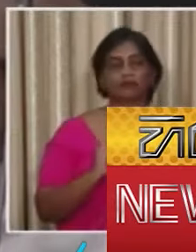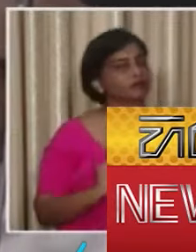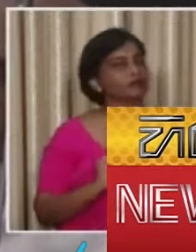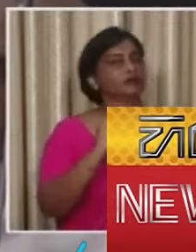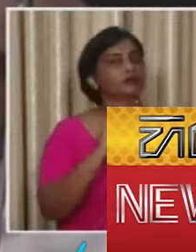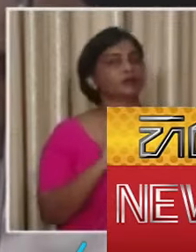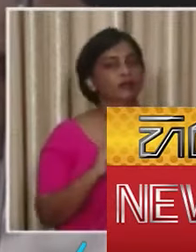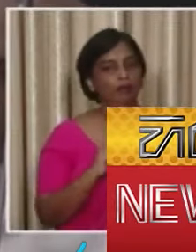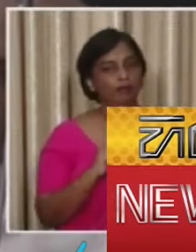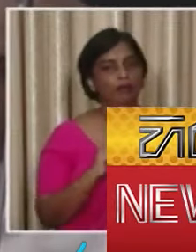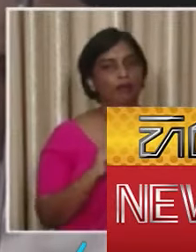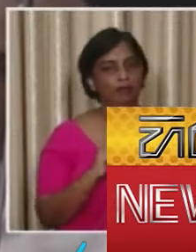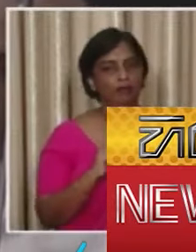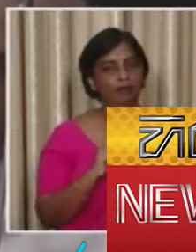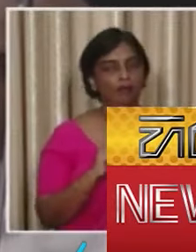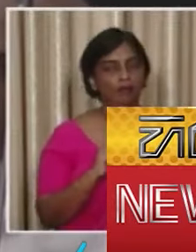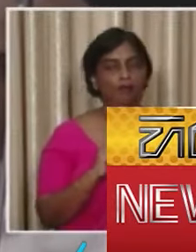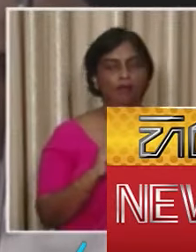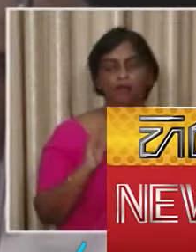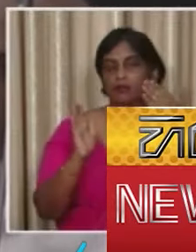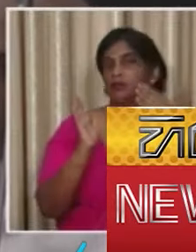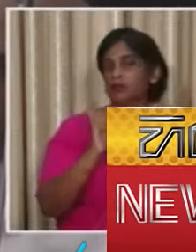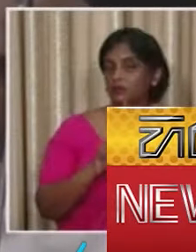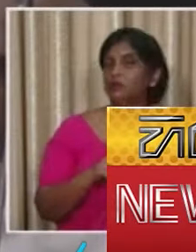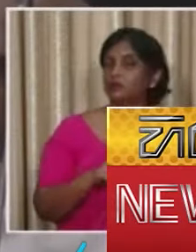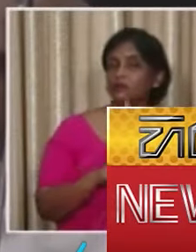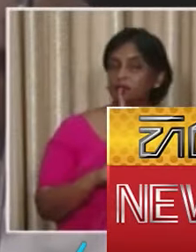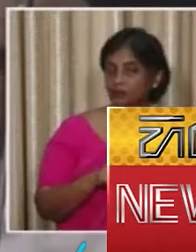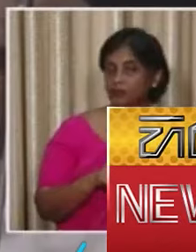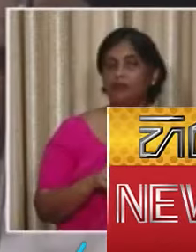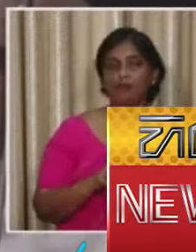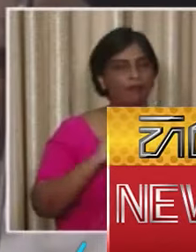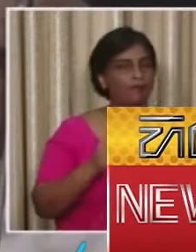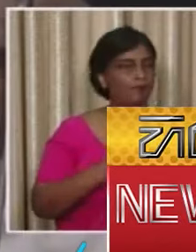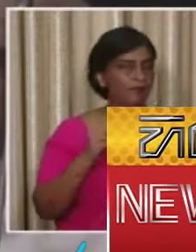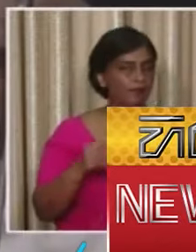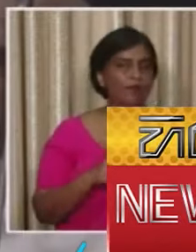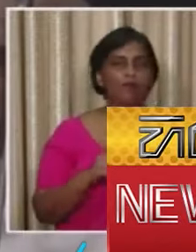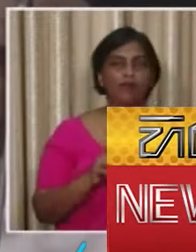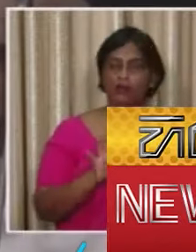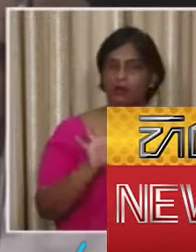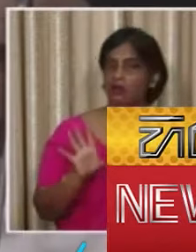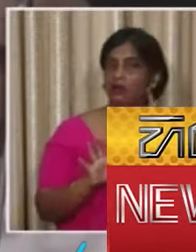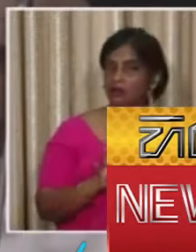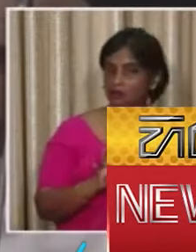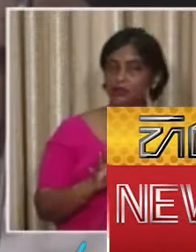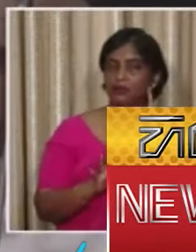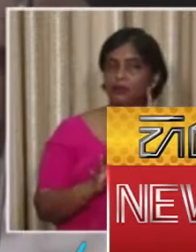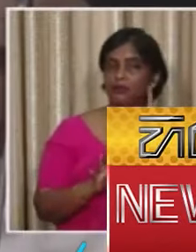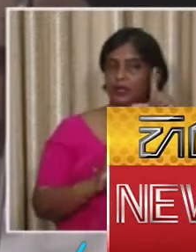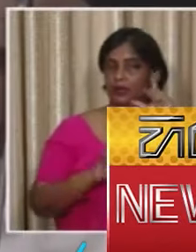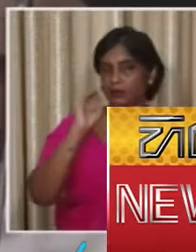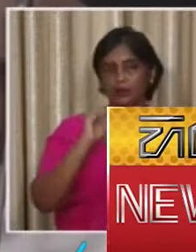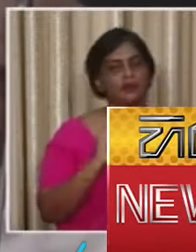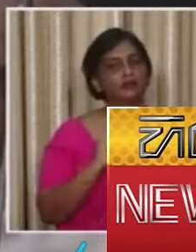growth trajectory of 7% GDP per annum. It may be high by Sri Lankan standards.